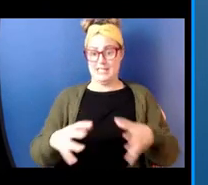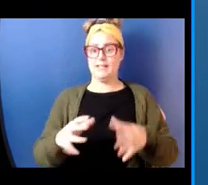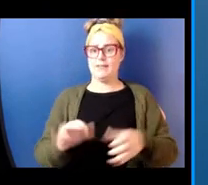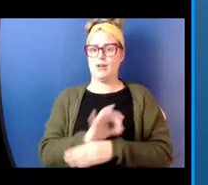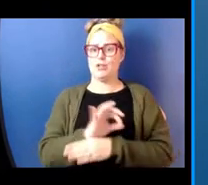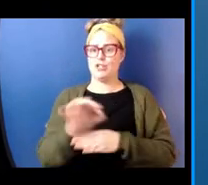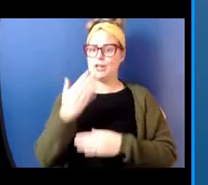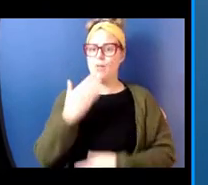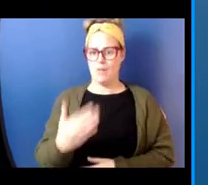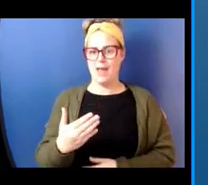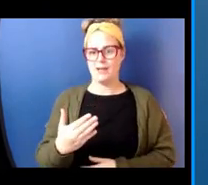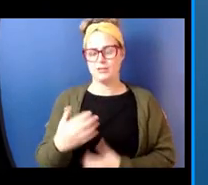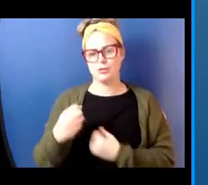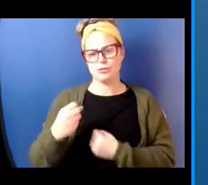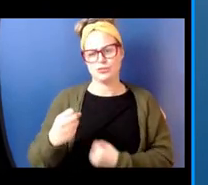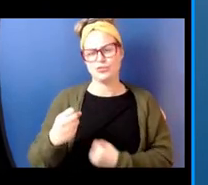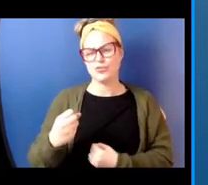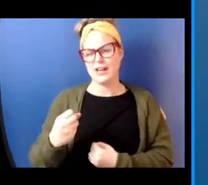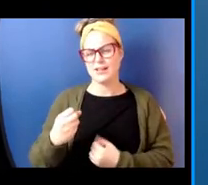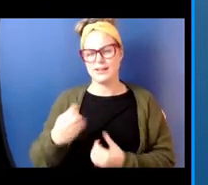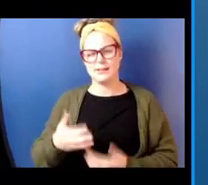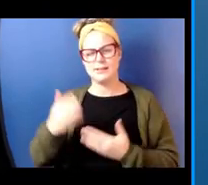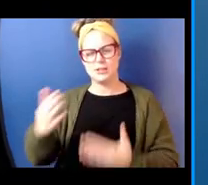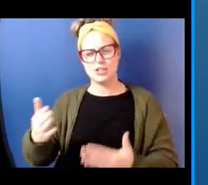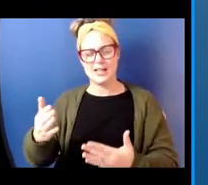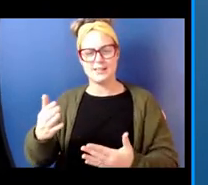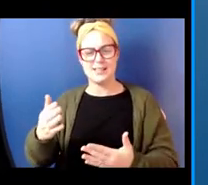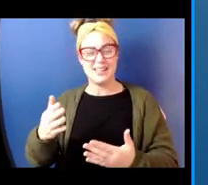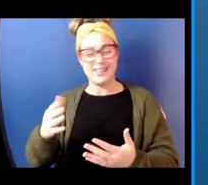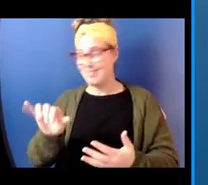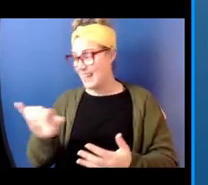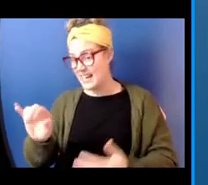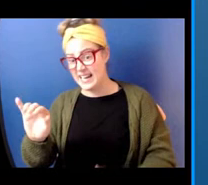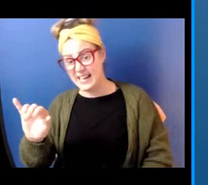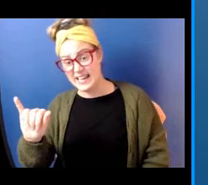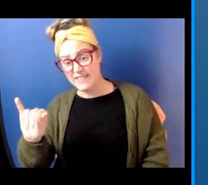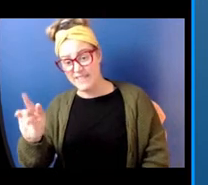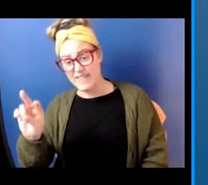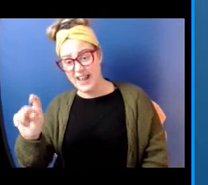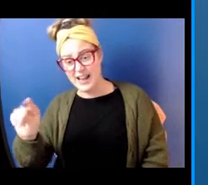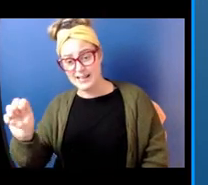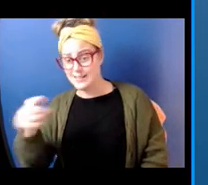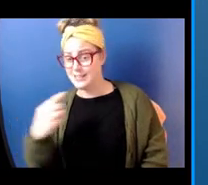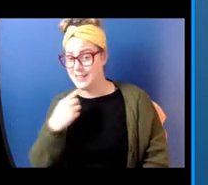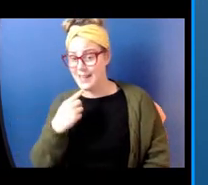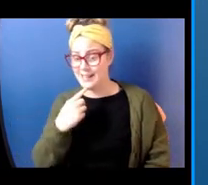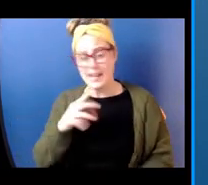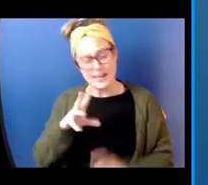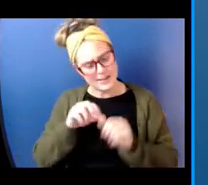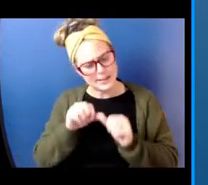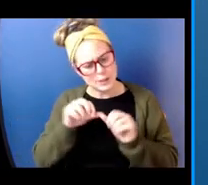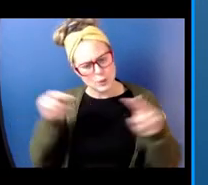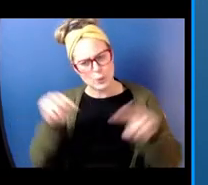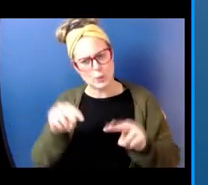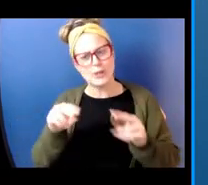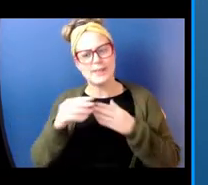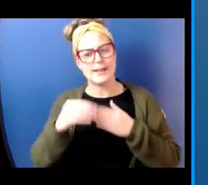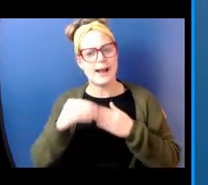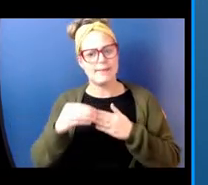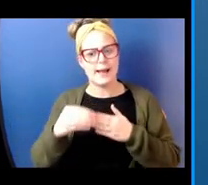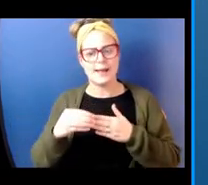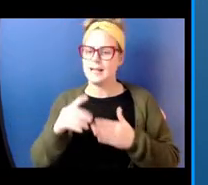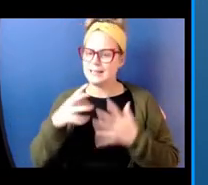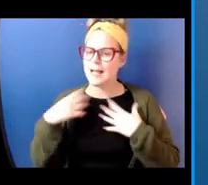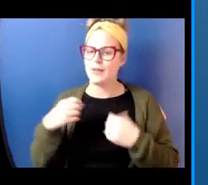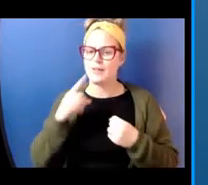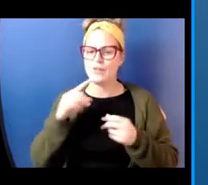to strengthen that and to suggest as Yvette has said that they continue to look at these guidelines I think it's only healthy for